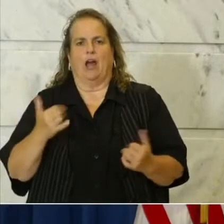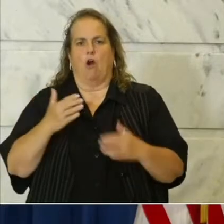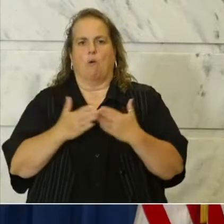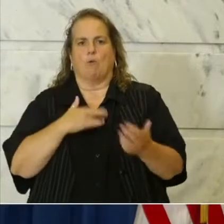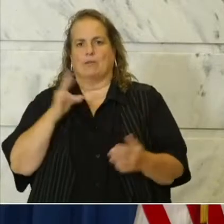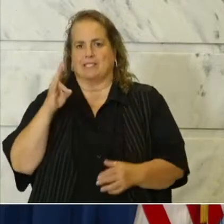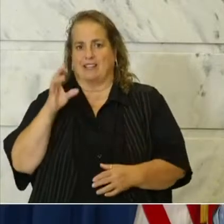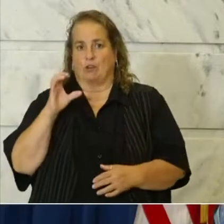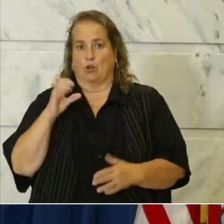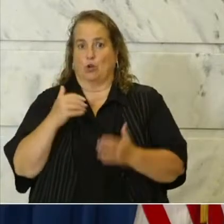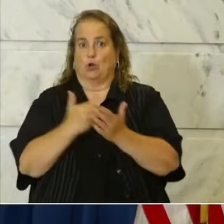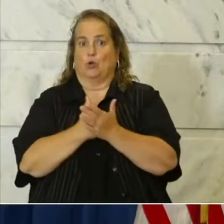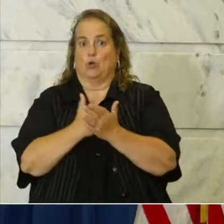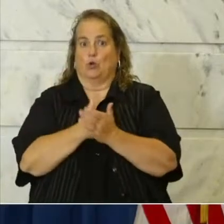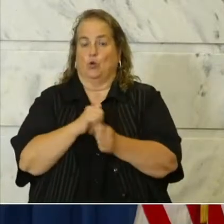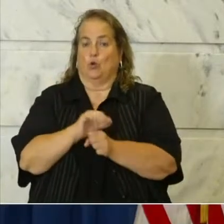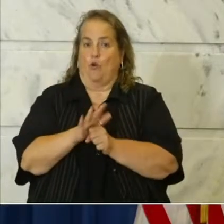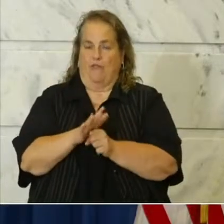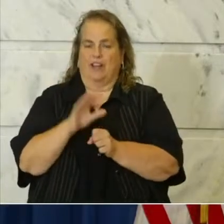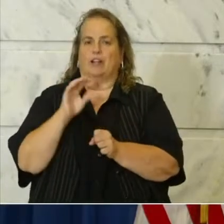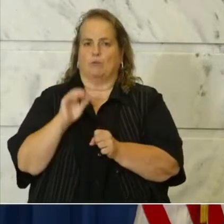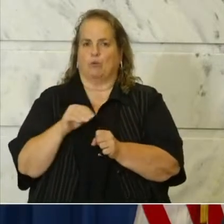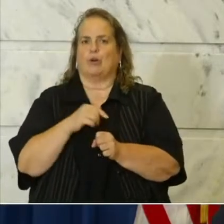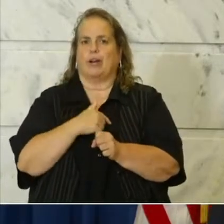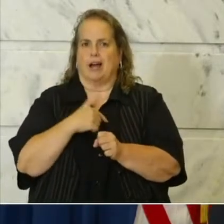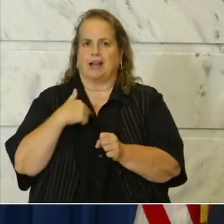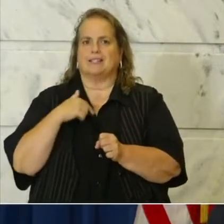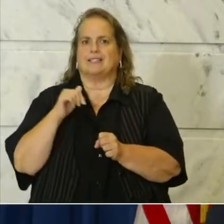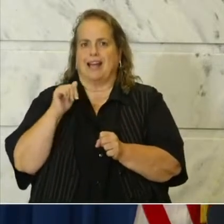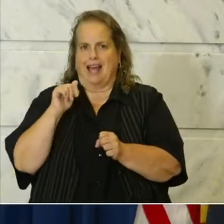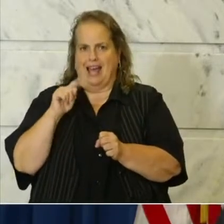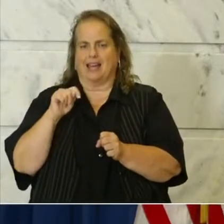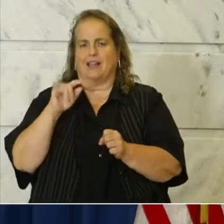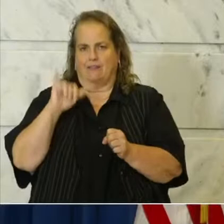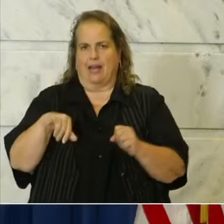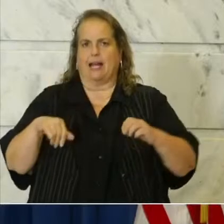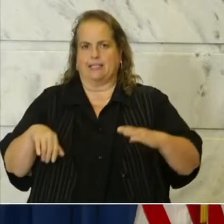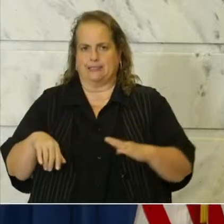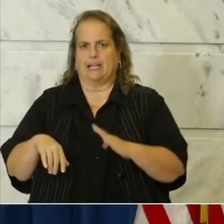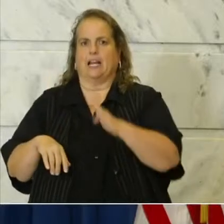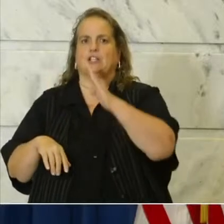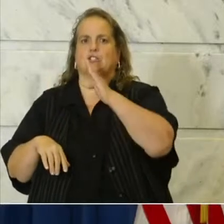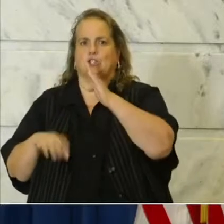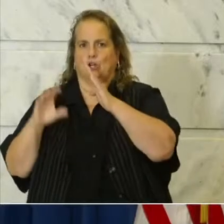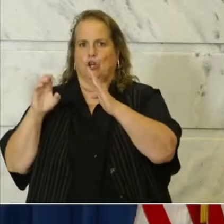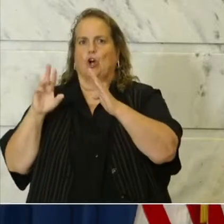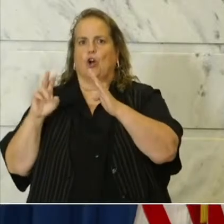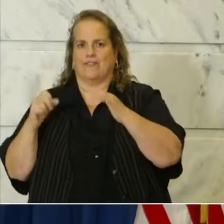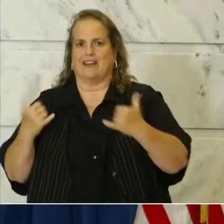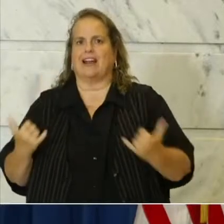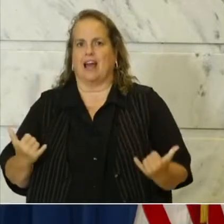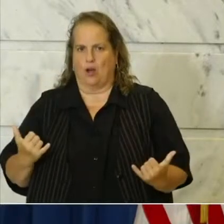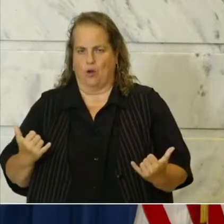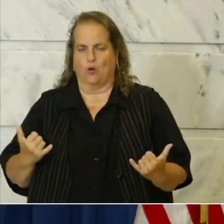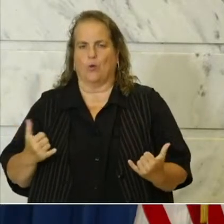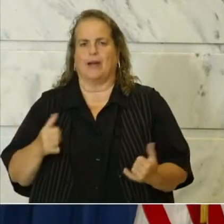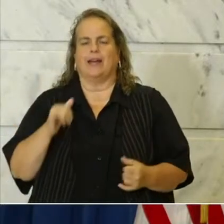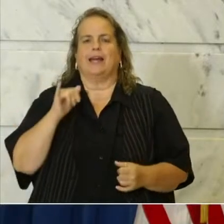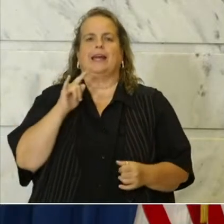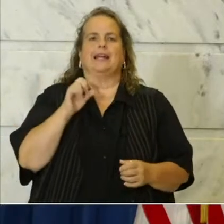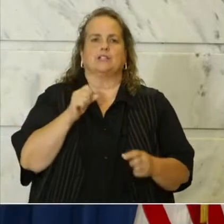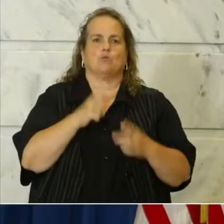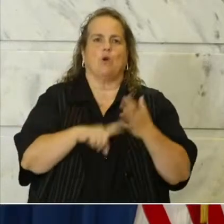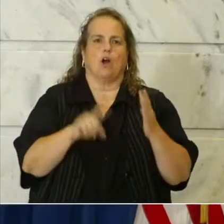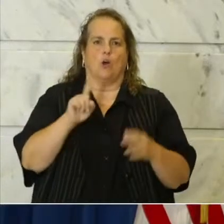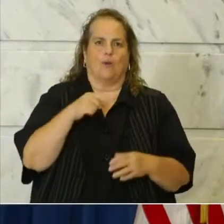positives puts us solidly at the base of that escalation of the curve. It's consistent with what we've seen last week, where